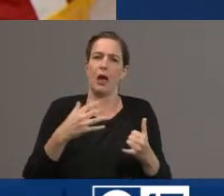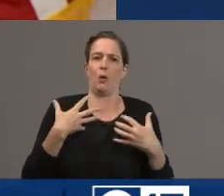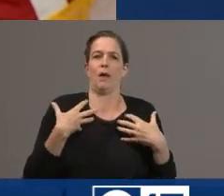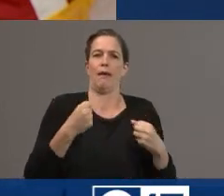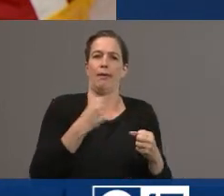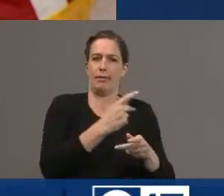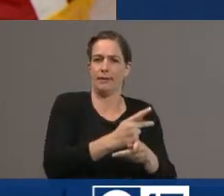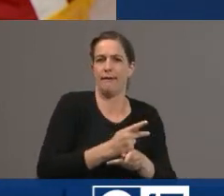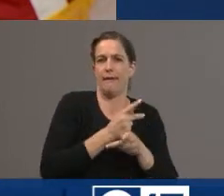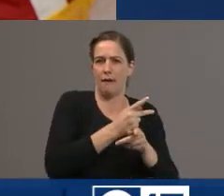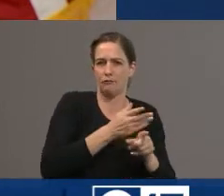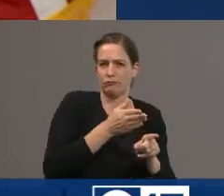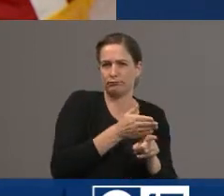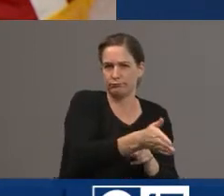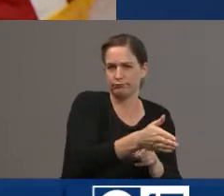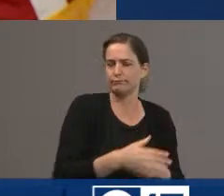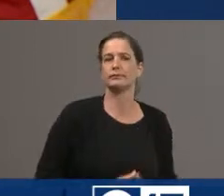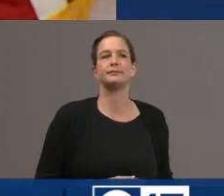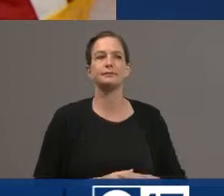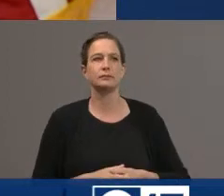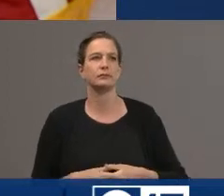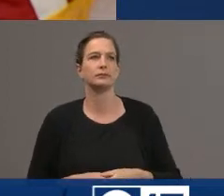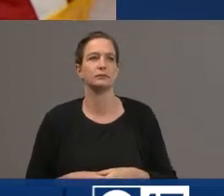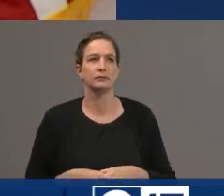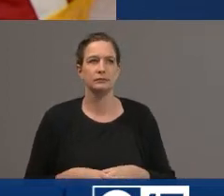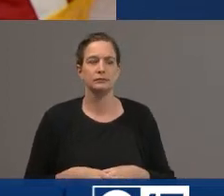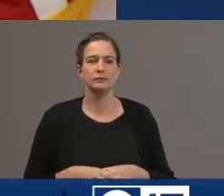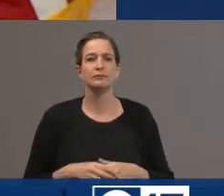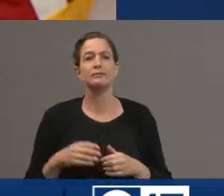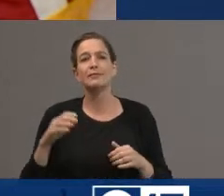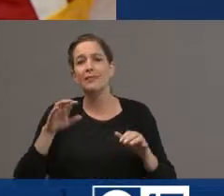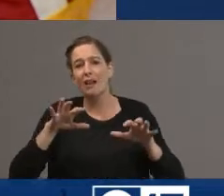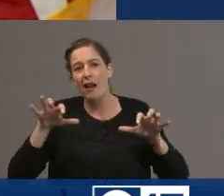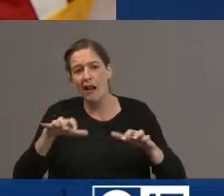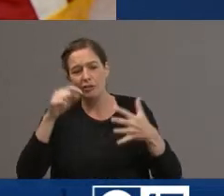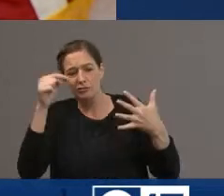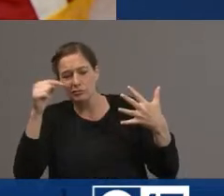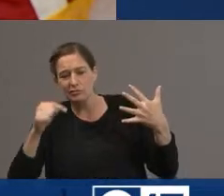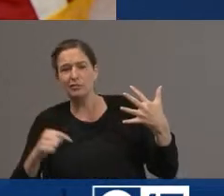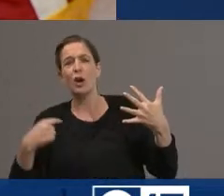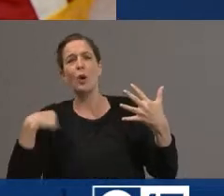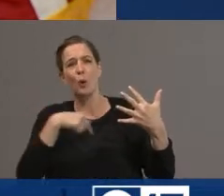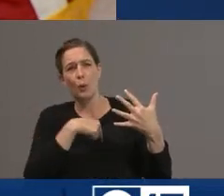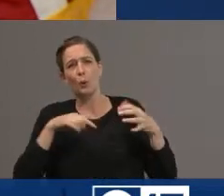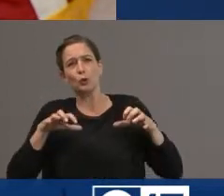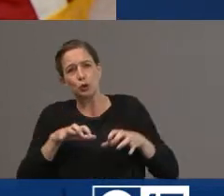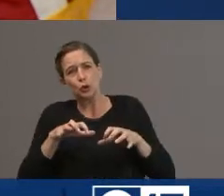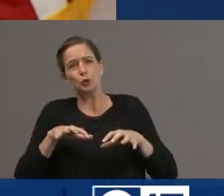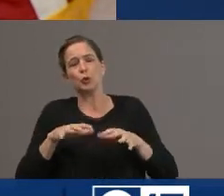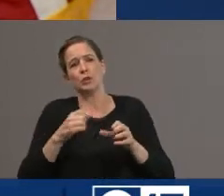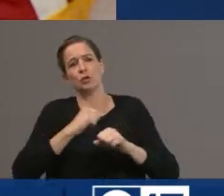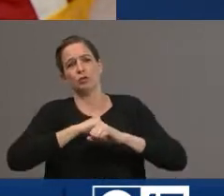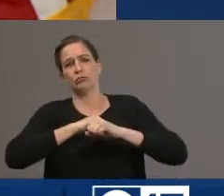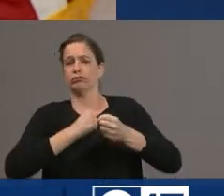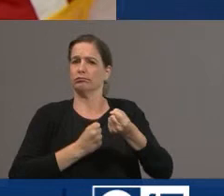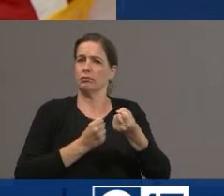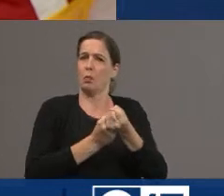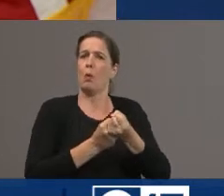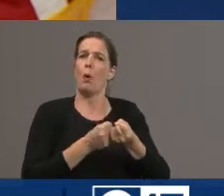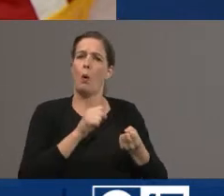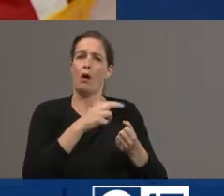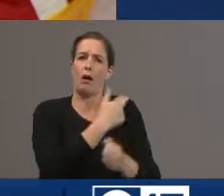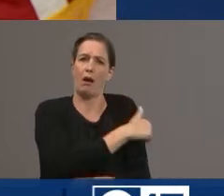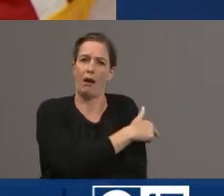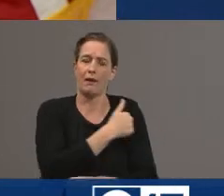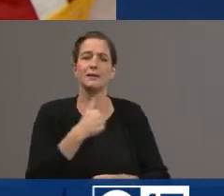There's also additional actions that we are taking to support our hospitals. I know that I've talked about the Arizona surge line. Arizona is